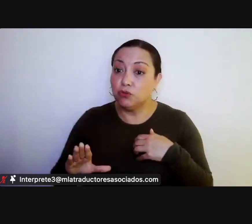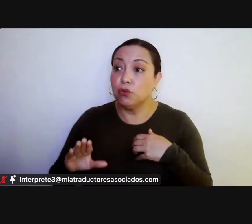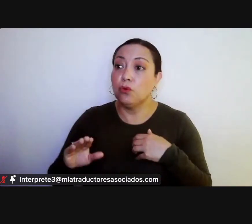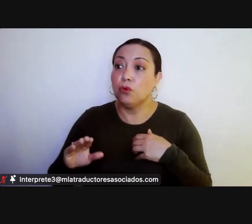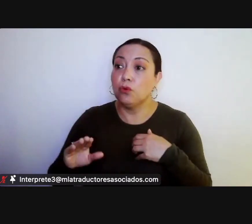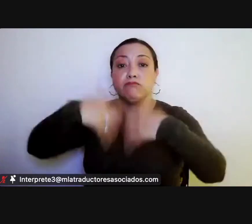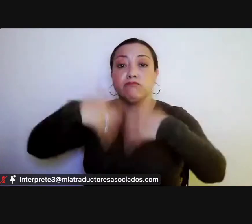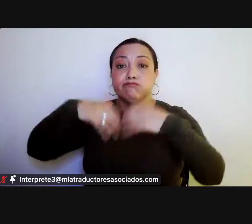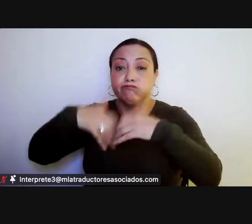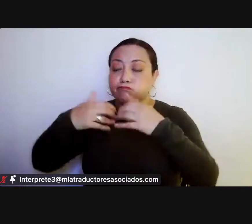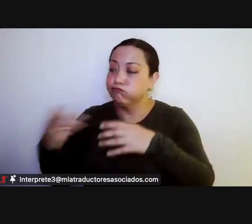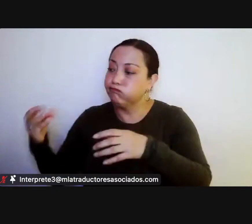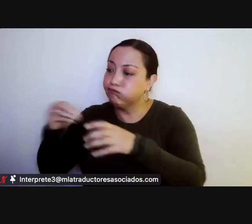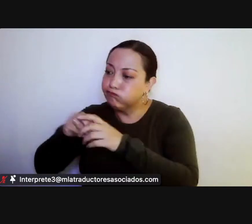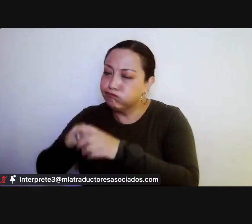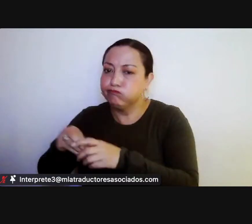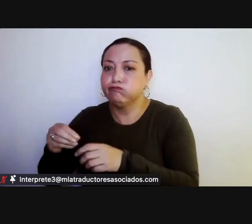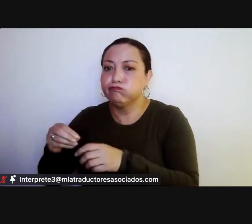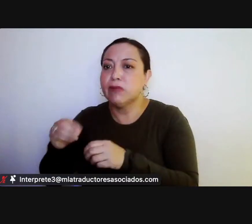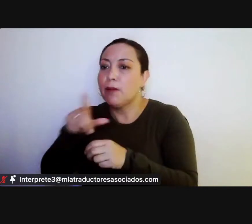Animal inclusion